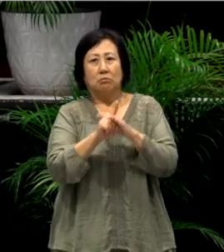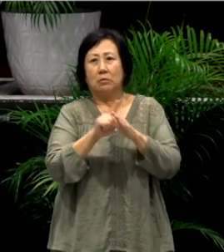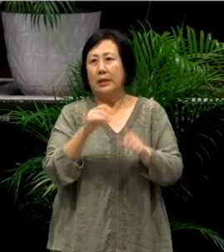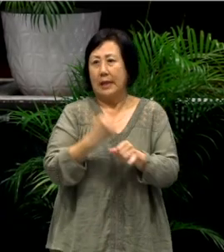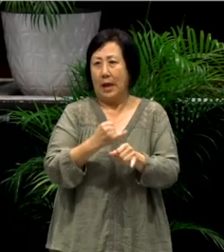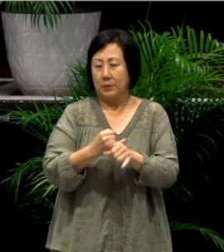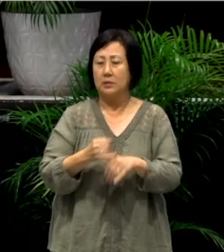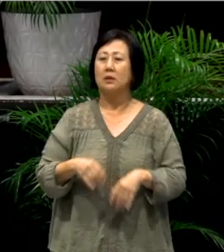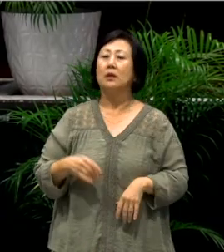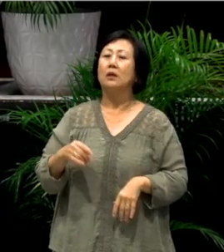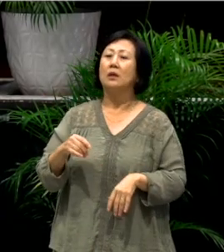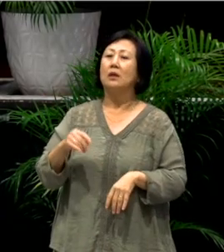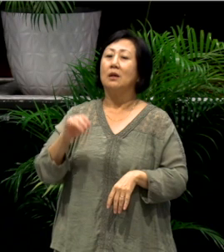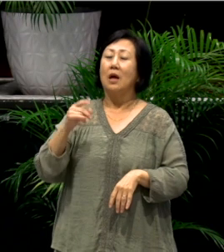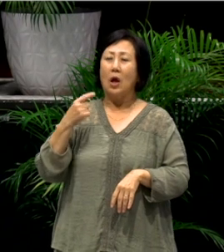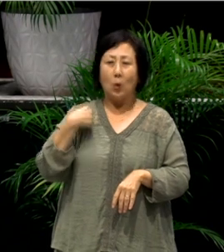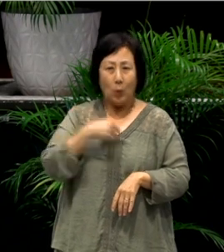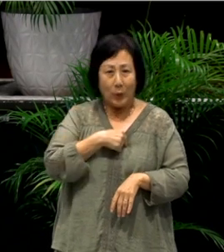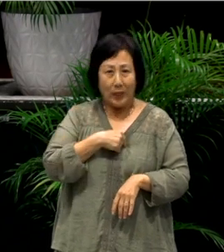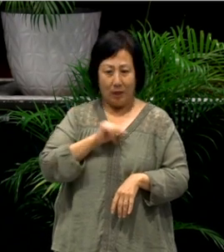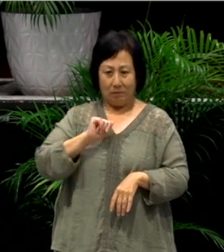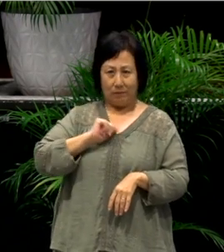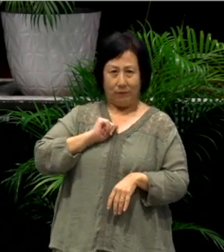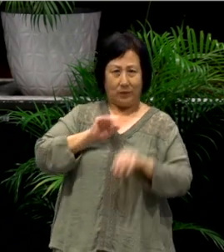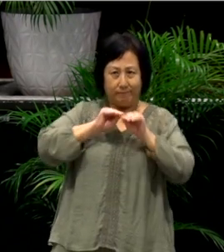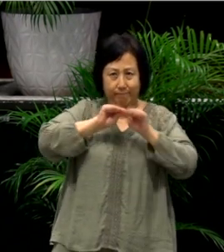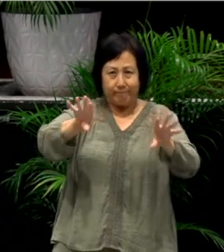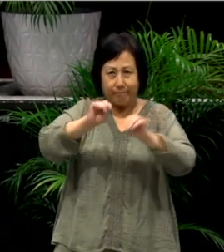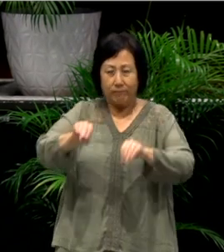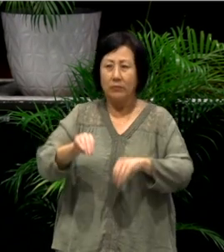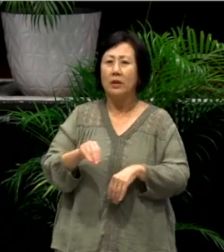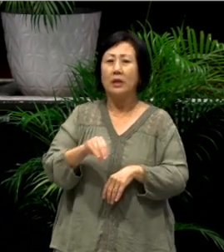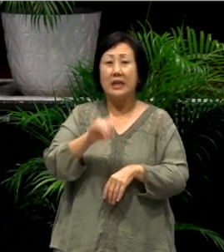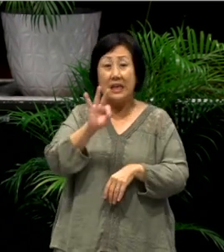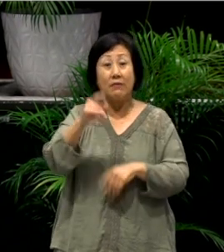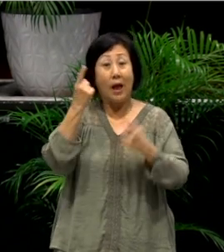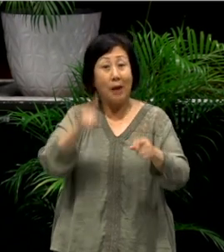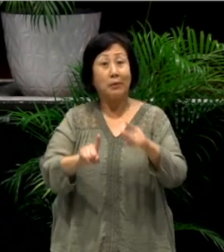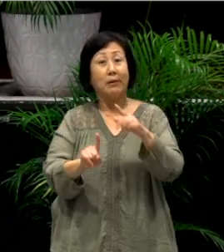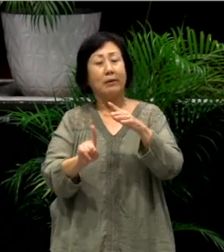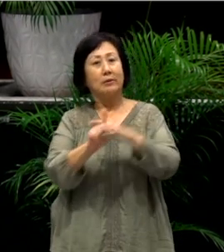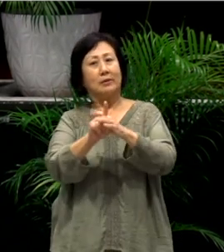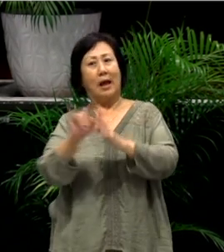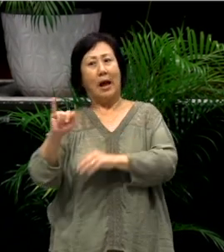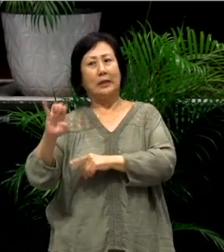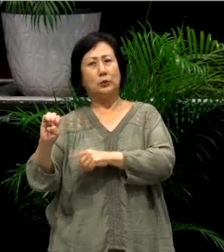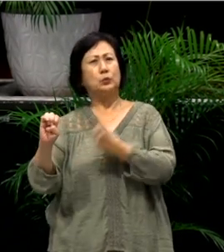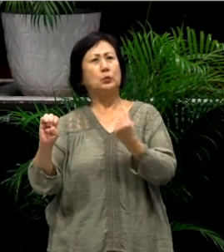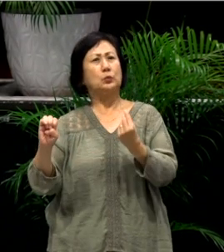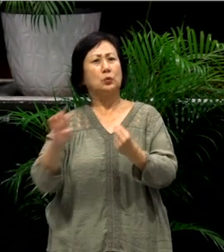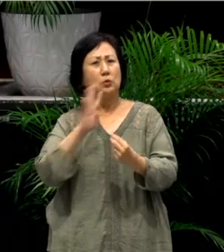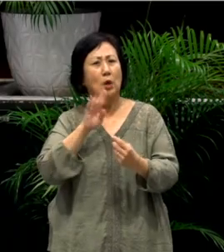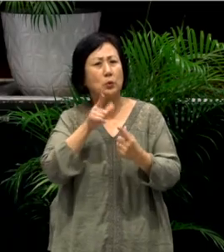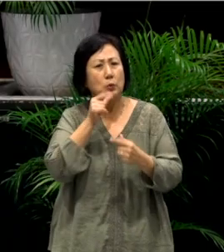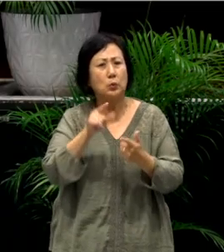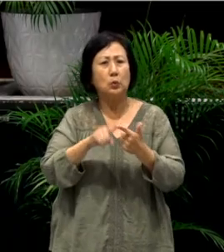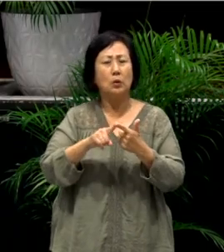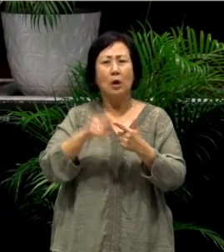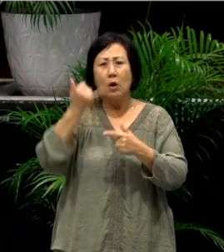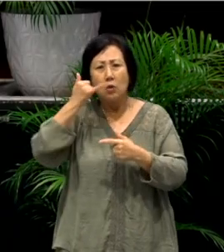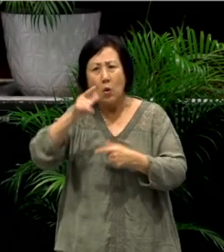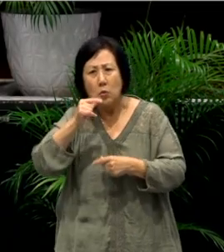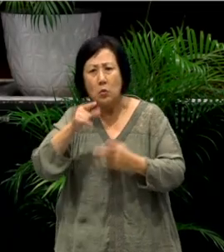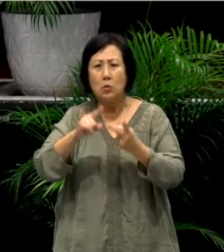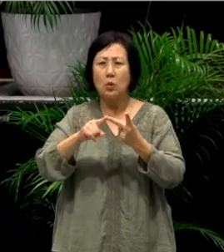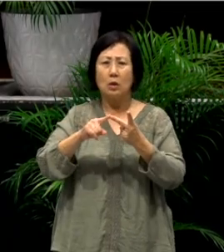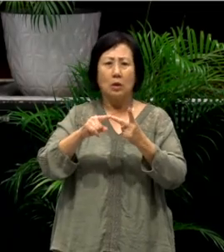forward specific information about who to speak with, what are the phone numbers, what are the things